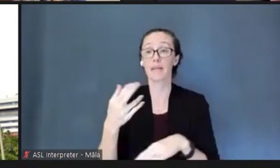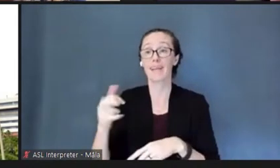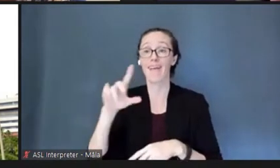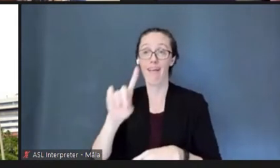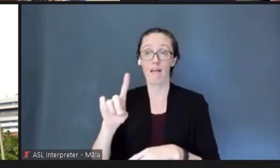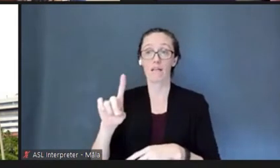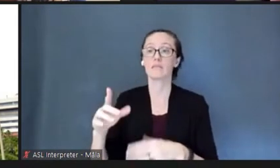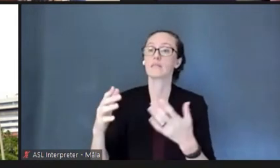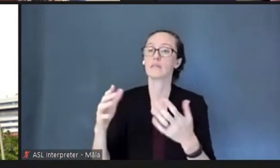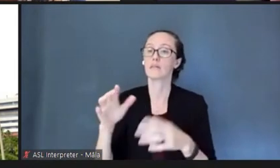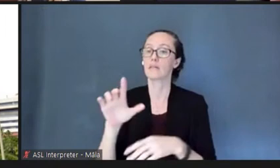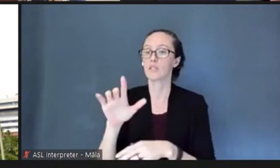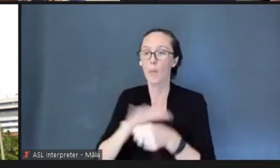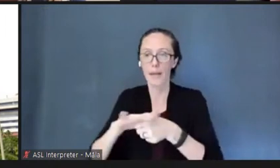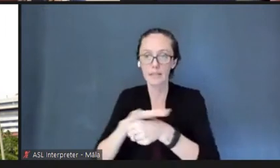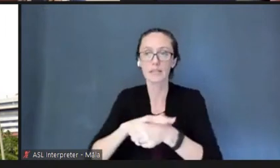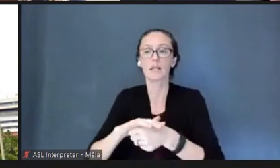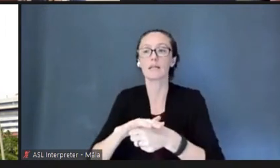of directors.